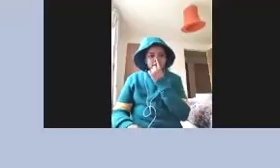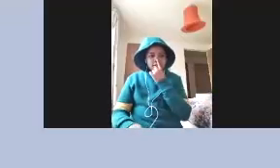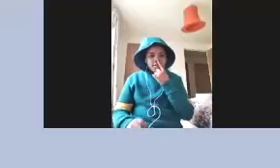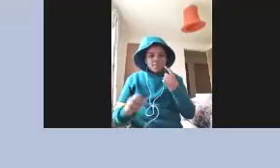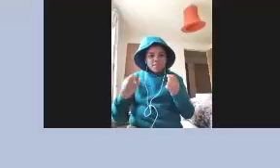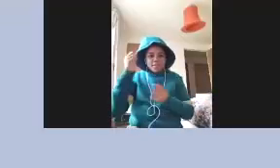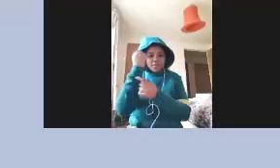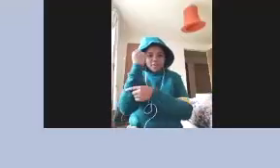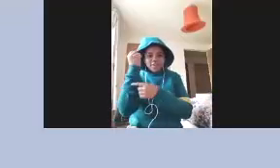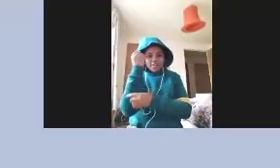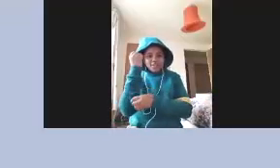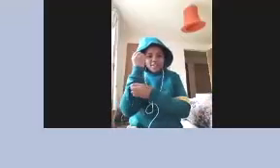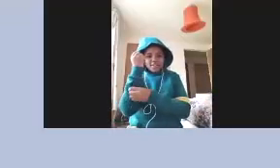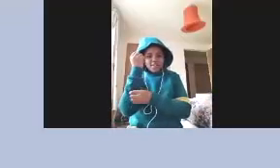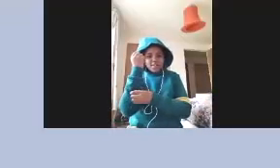and green.